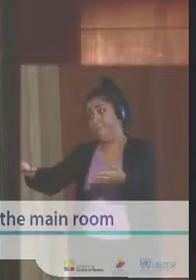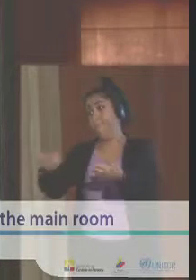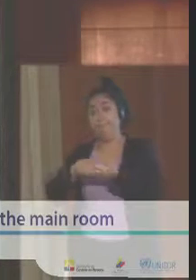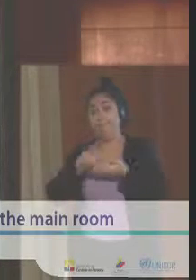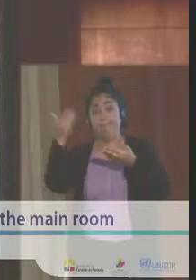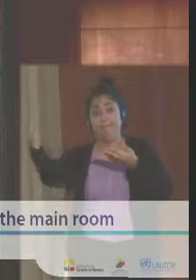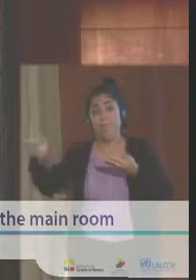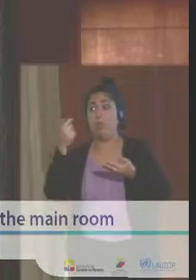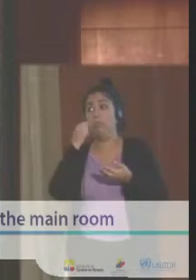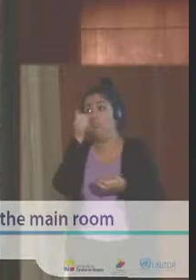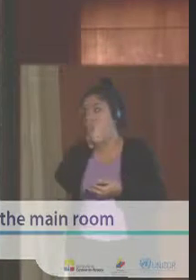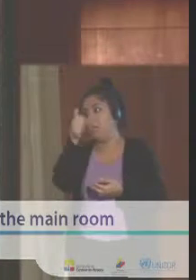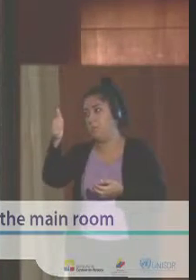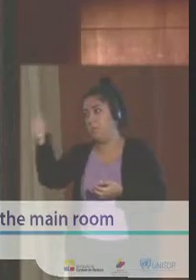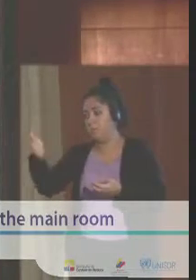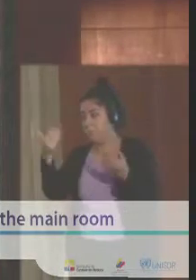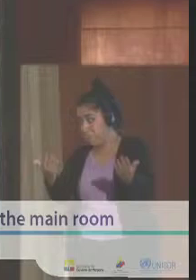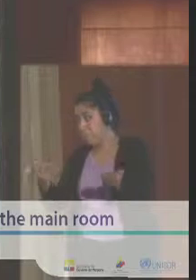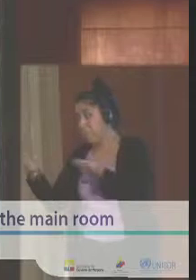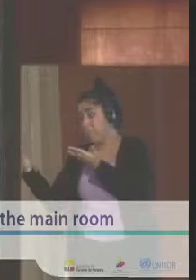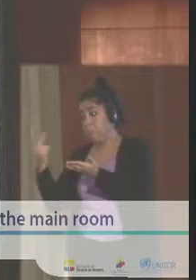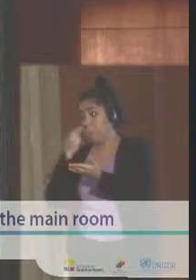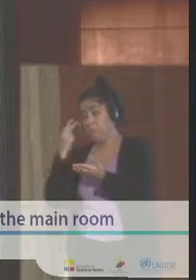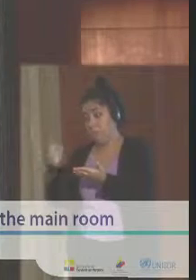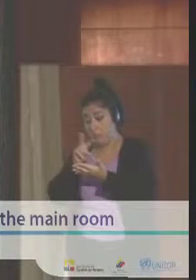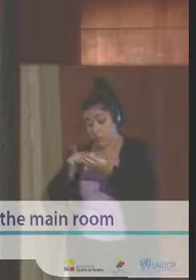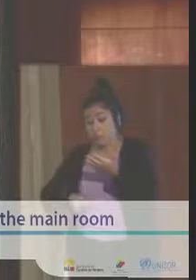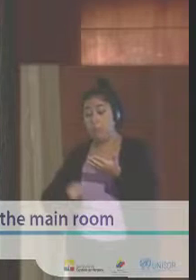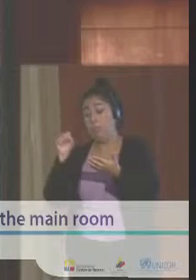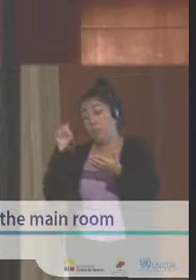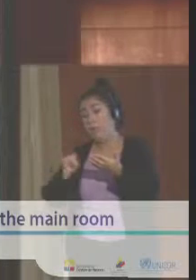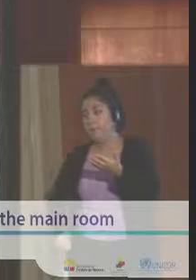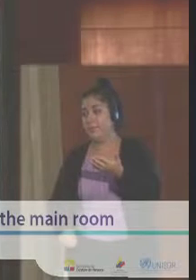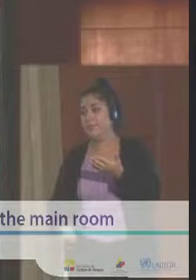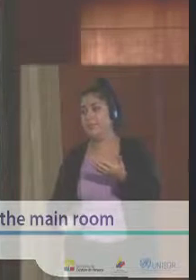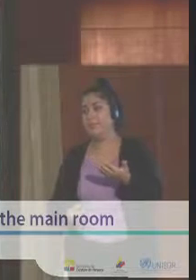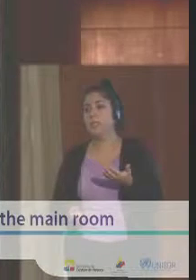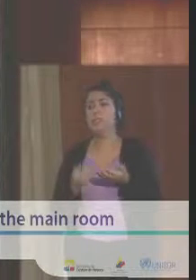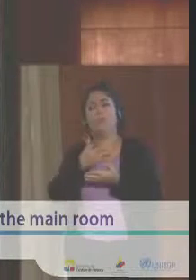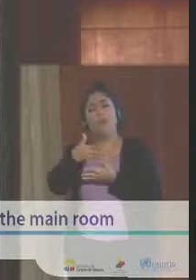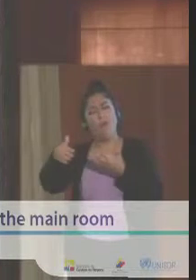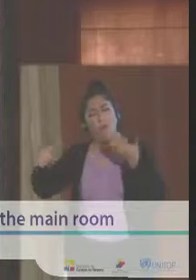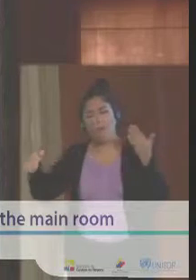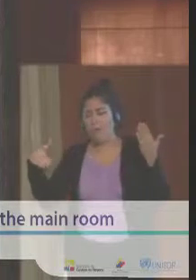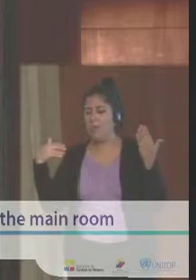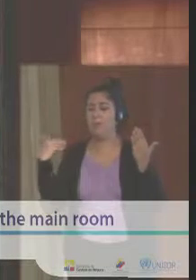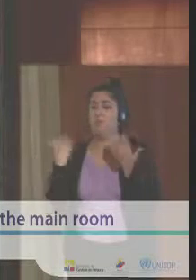I am leaving also here on the table so that you can take these publications.